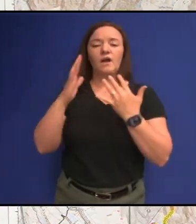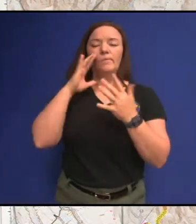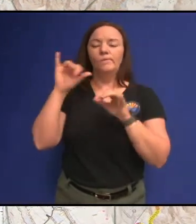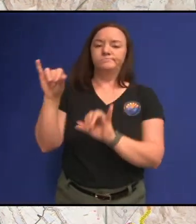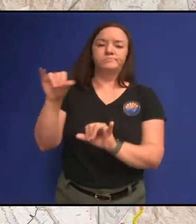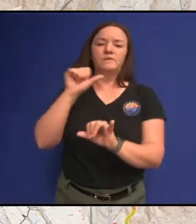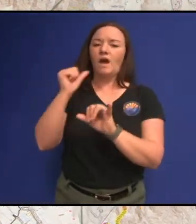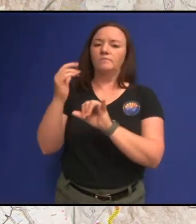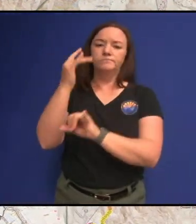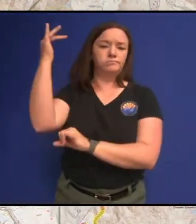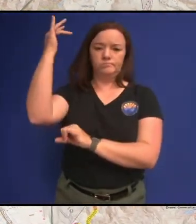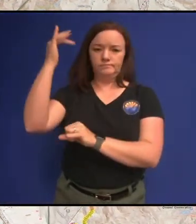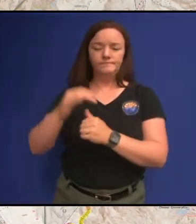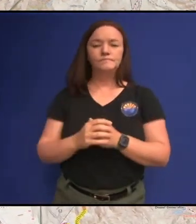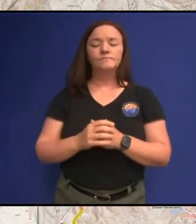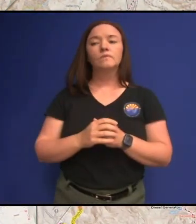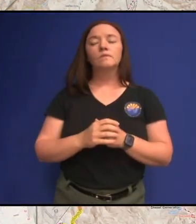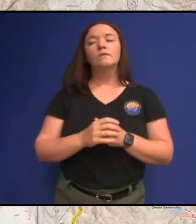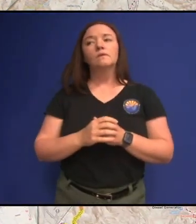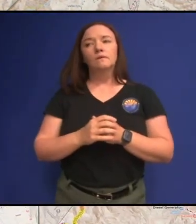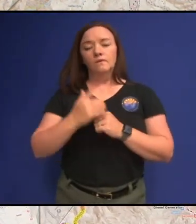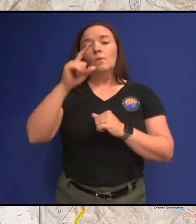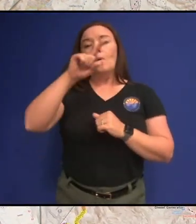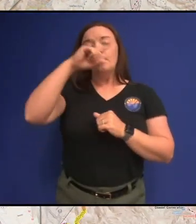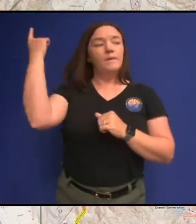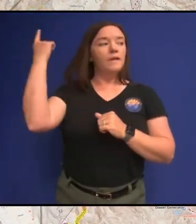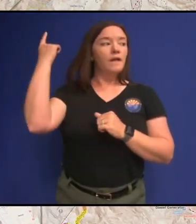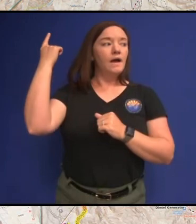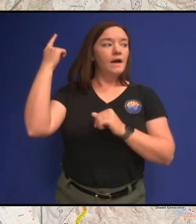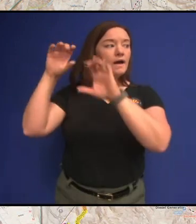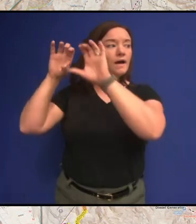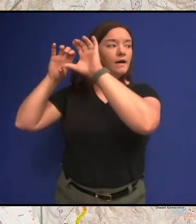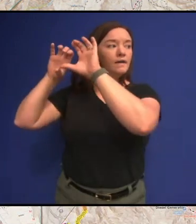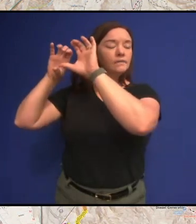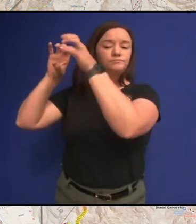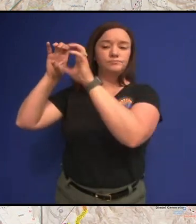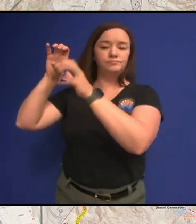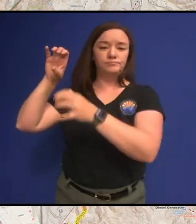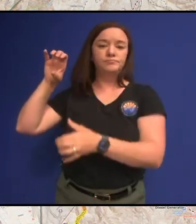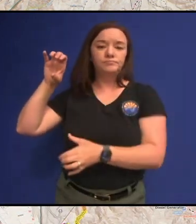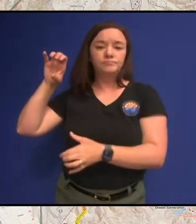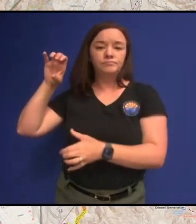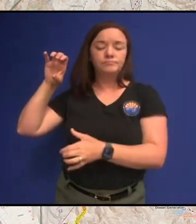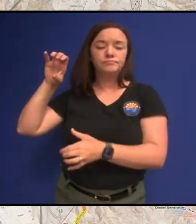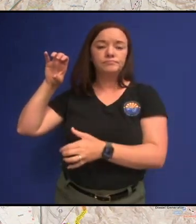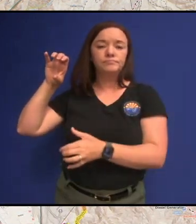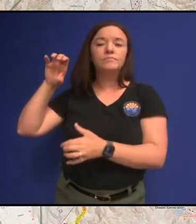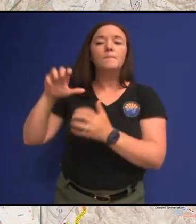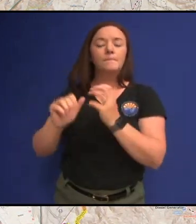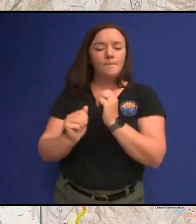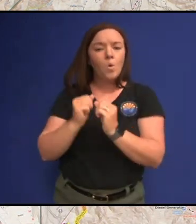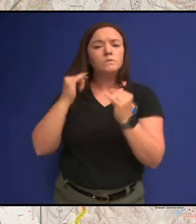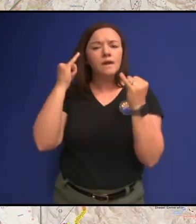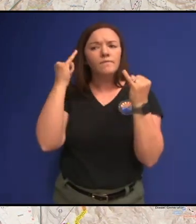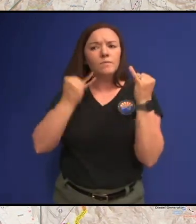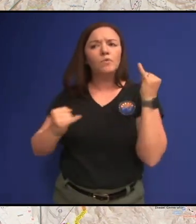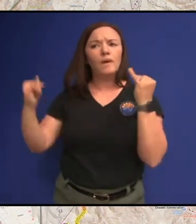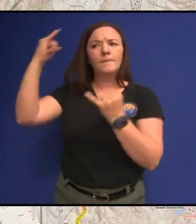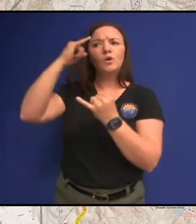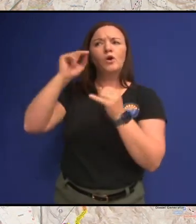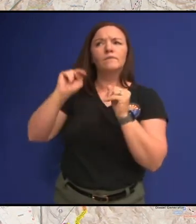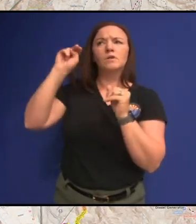got this black line that goes all the way around the majority of the perimeter in the north zone.